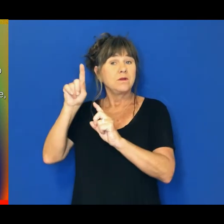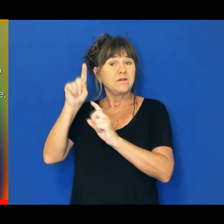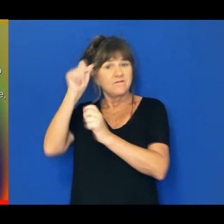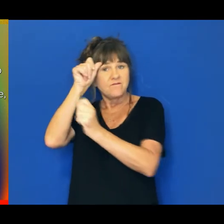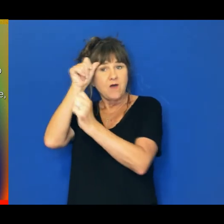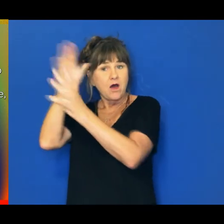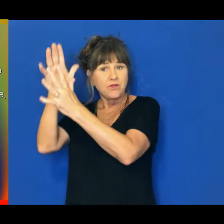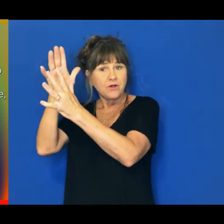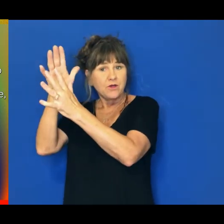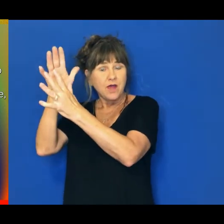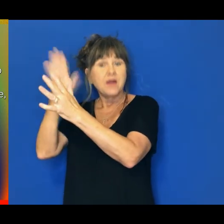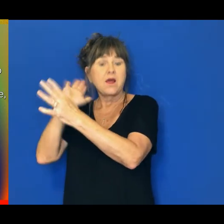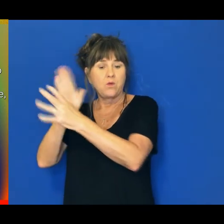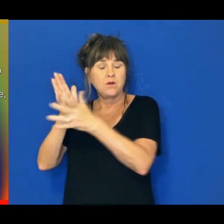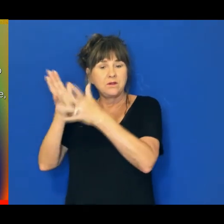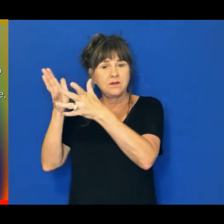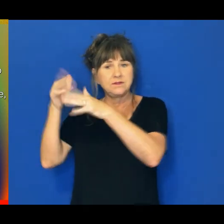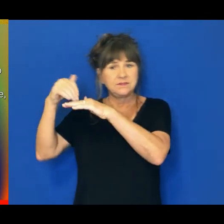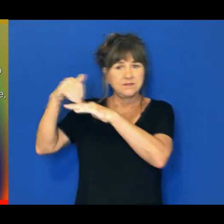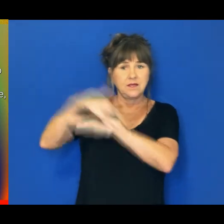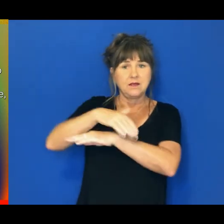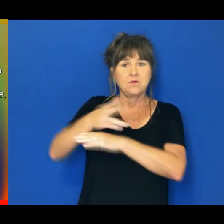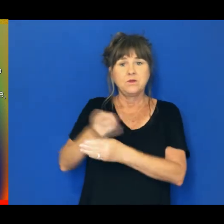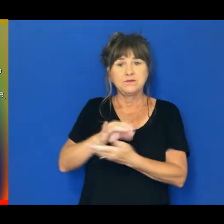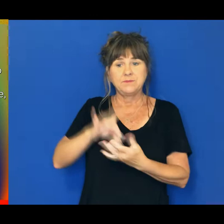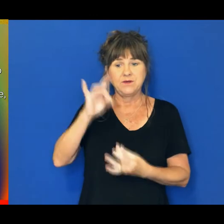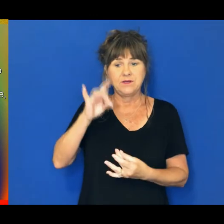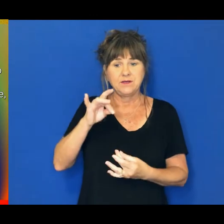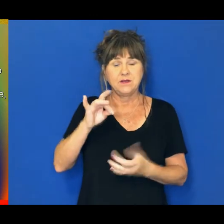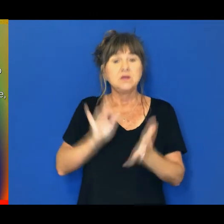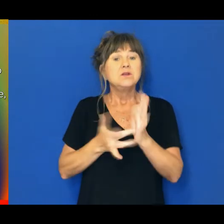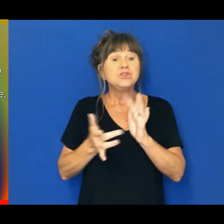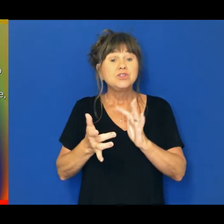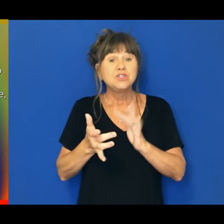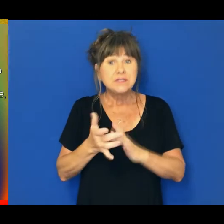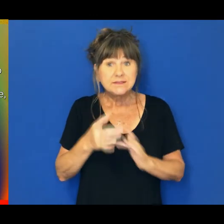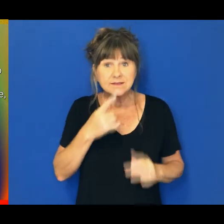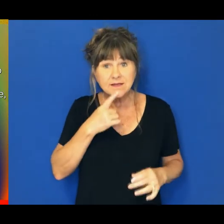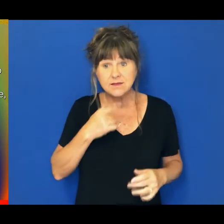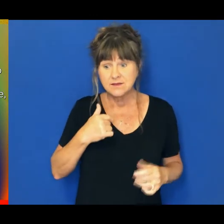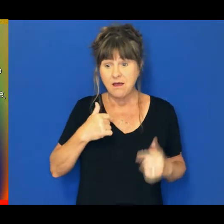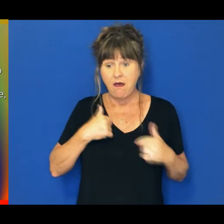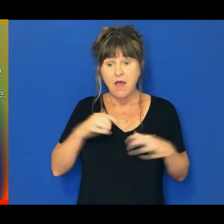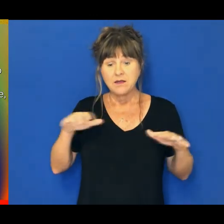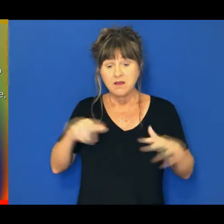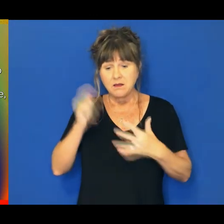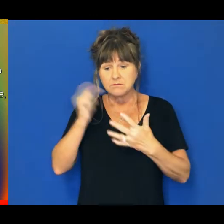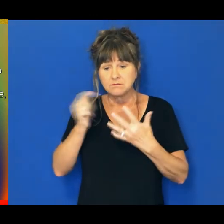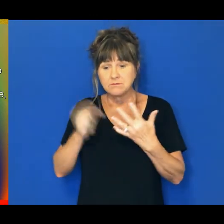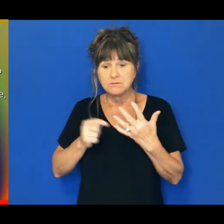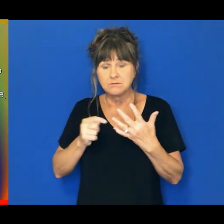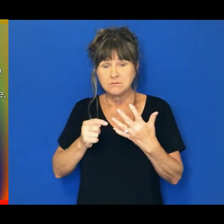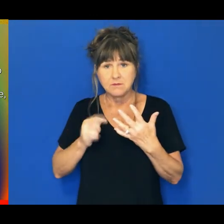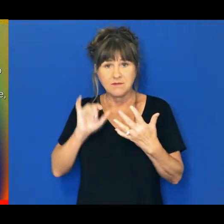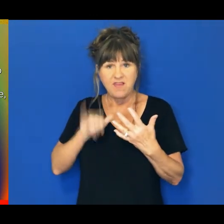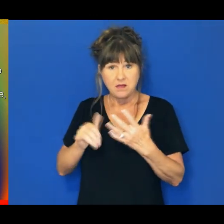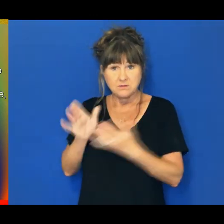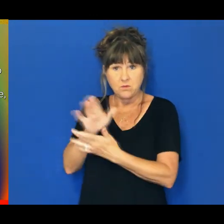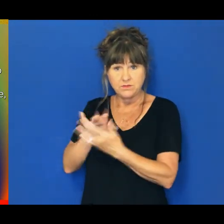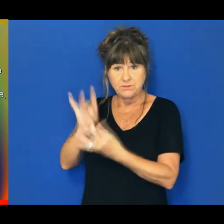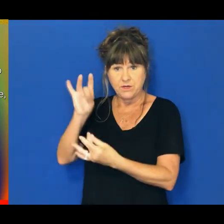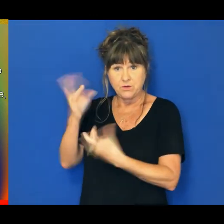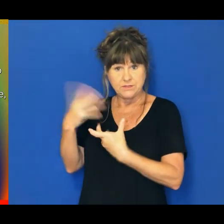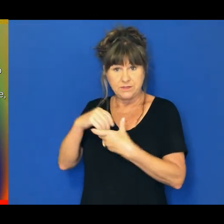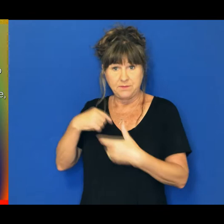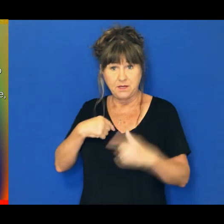we know he leaves us with the Holy Spirit. Jesus is saying, I did it because the same Spirit that I'm talking about was in me.